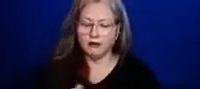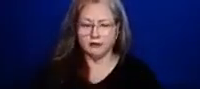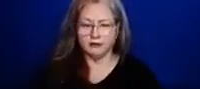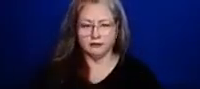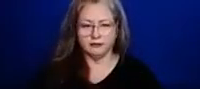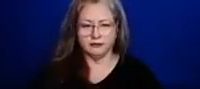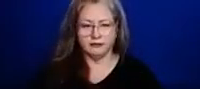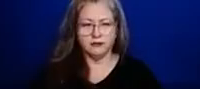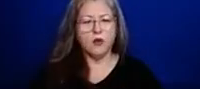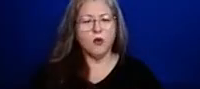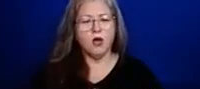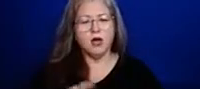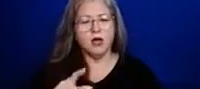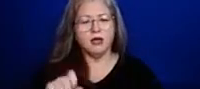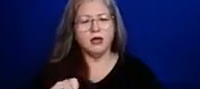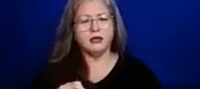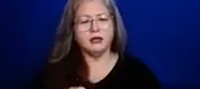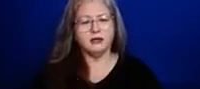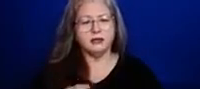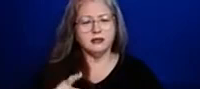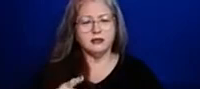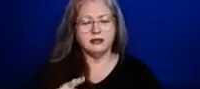drawing? Well, there were like,